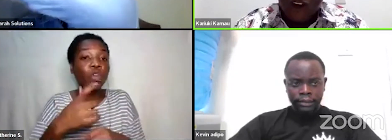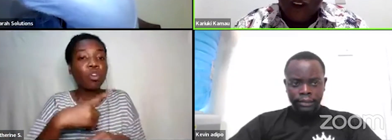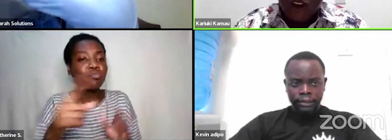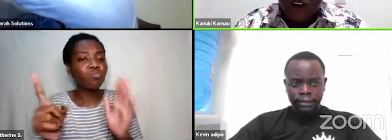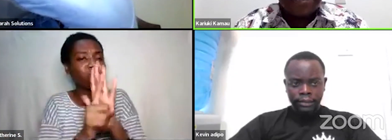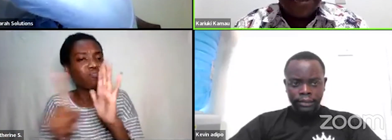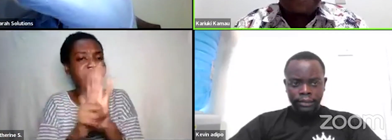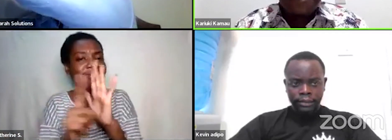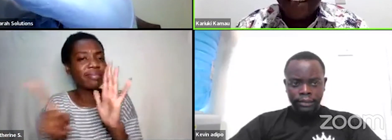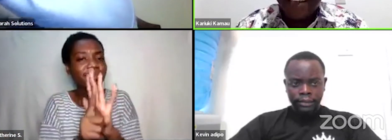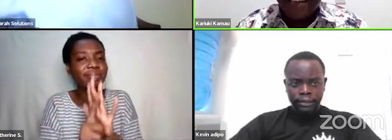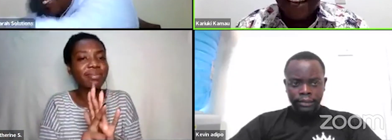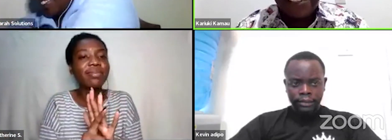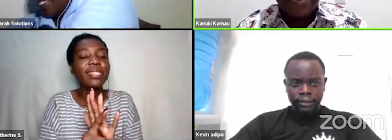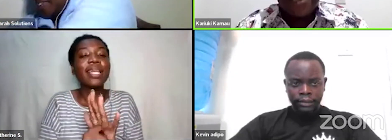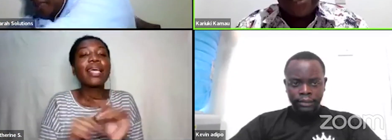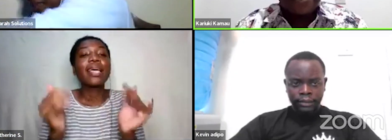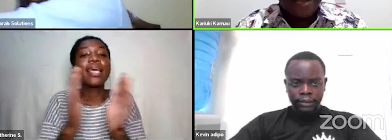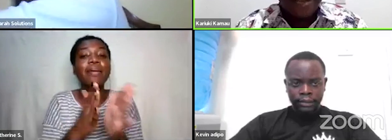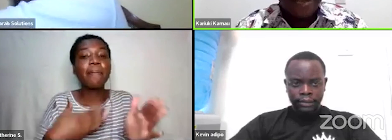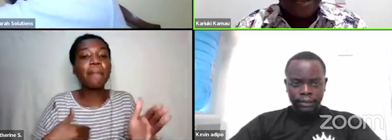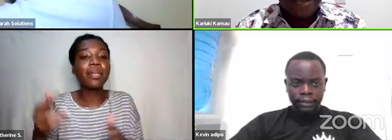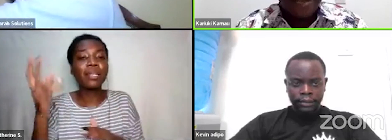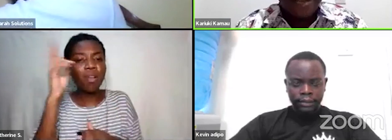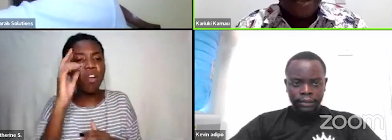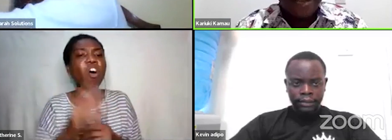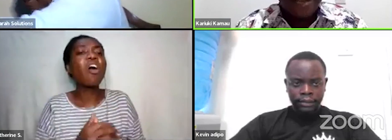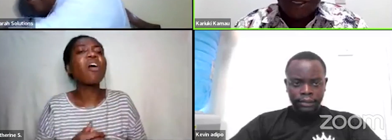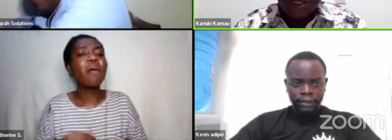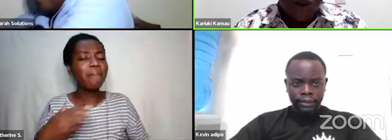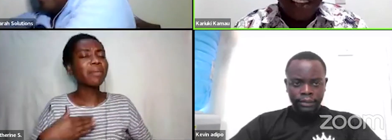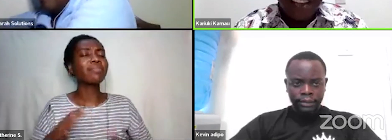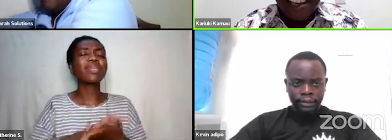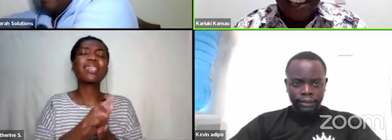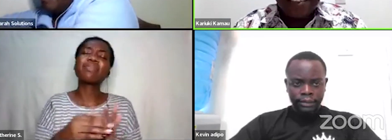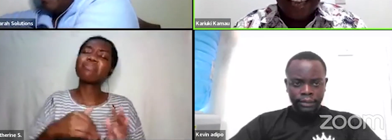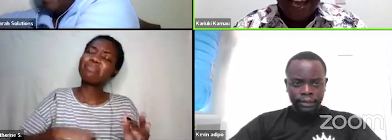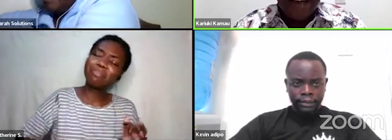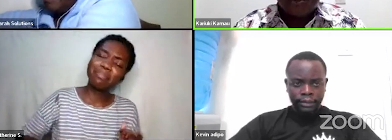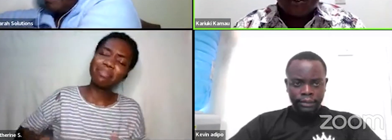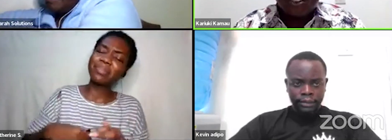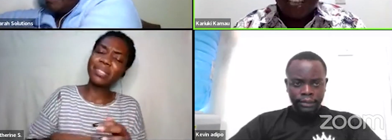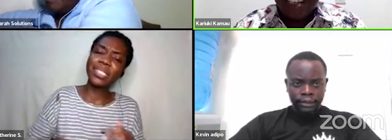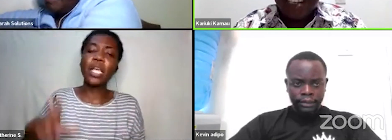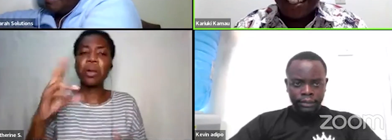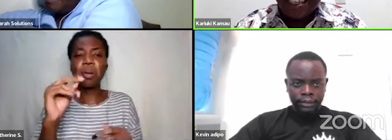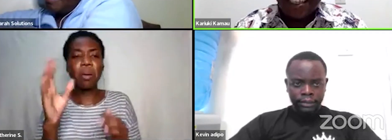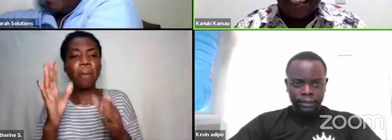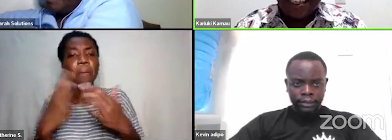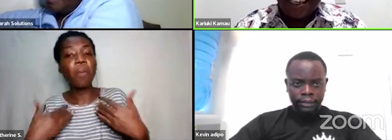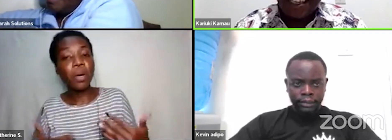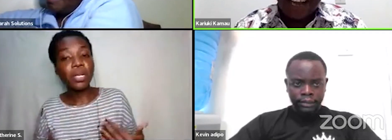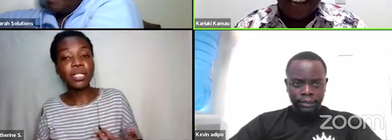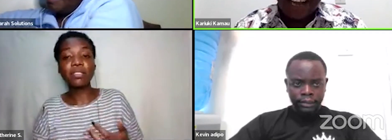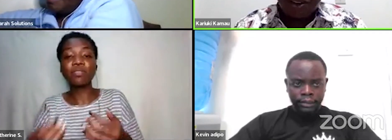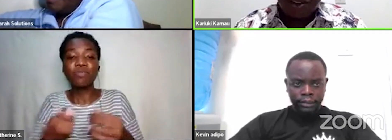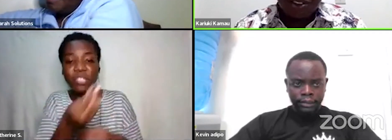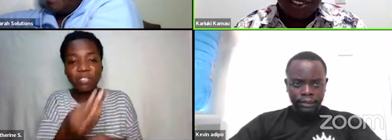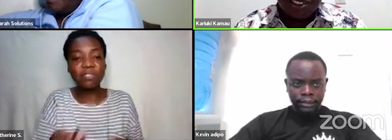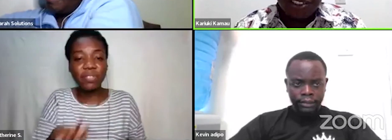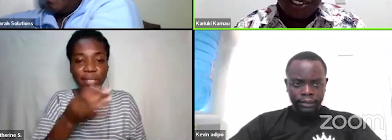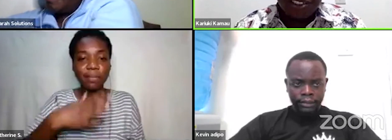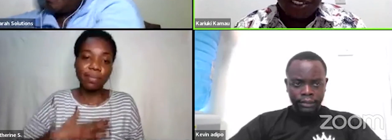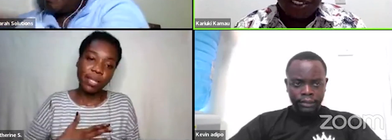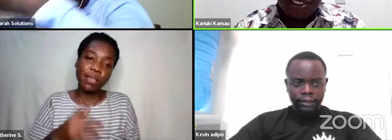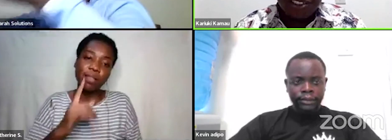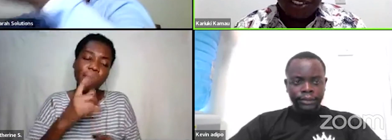to eat. And I realized I'm getting hungrier and hungrier and hungrier. Nobody is feeding me. So I realized I have to start